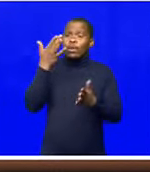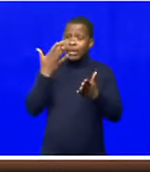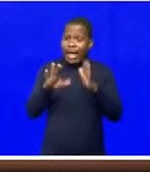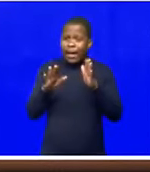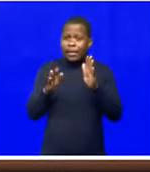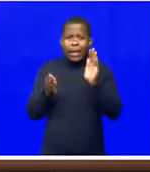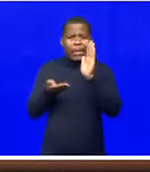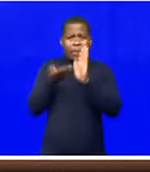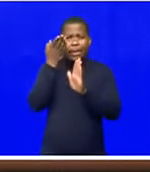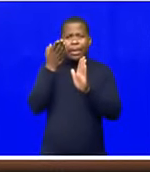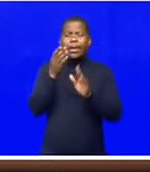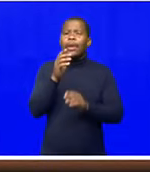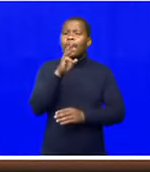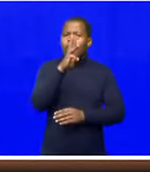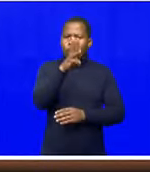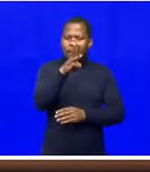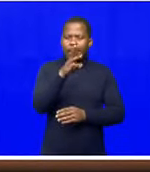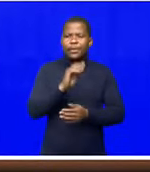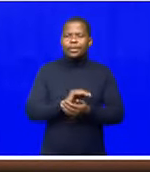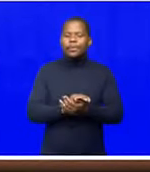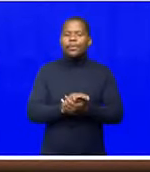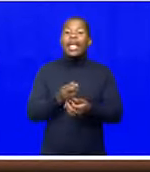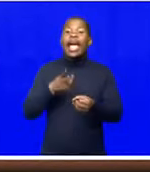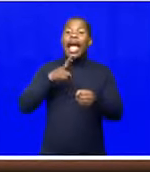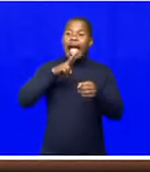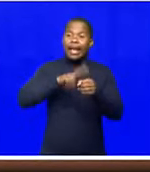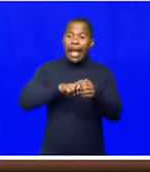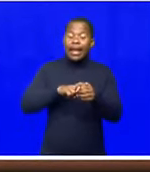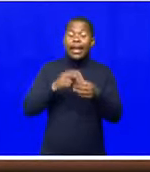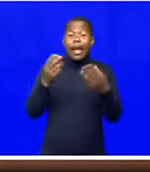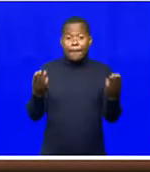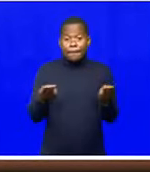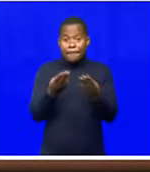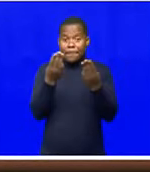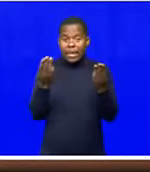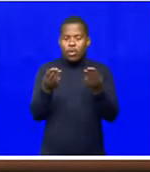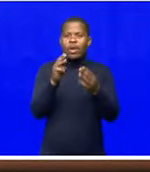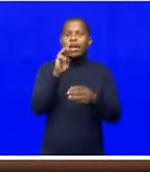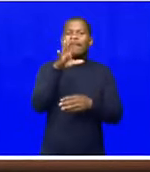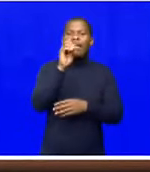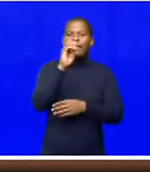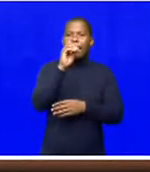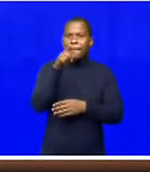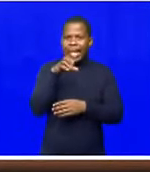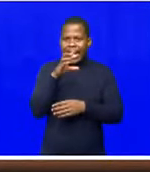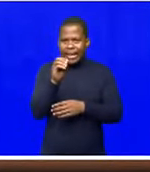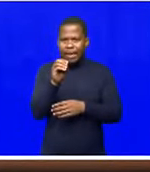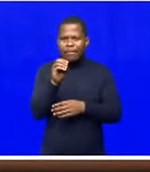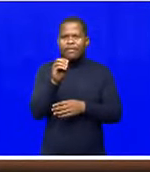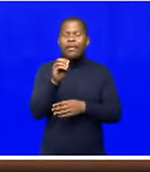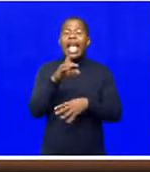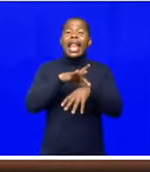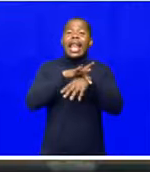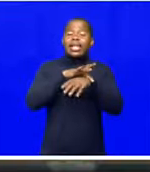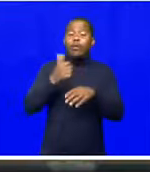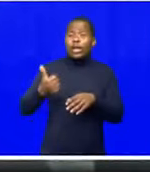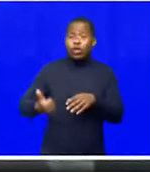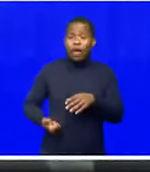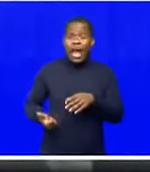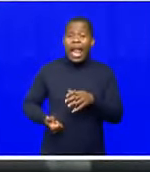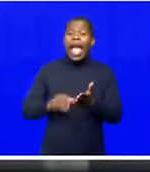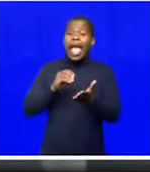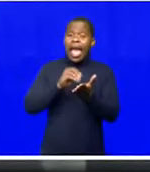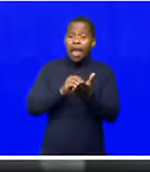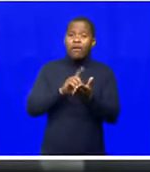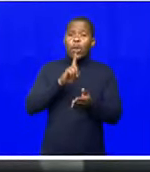Even more worrisome is the fact that more than 50% of people living with diabetes do not know their status.